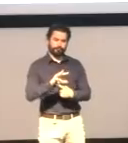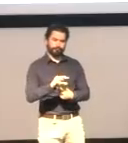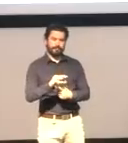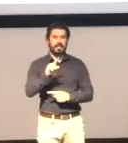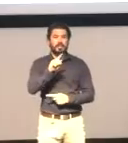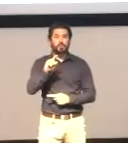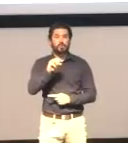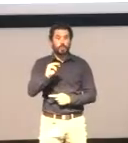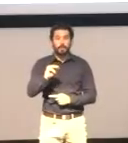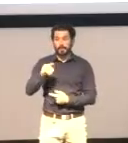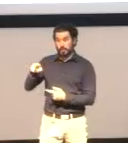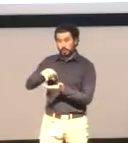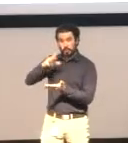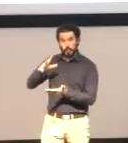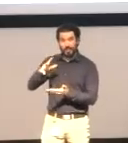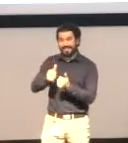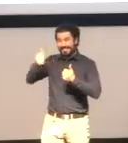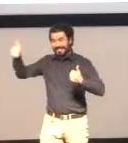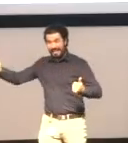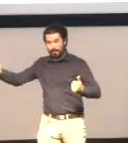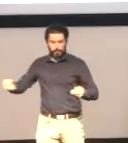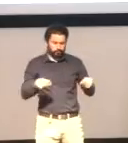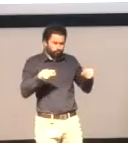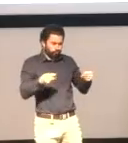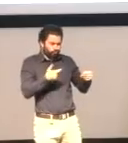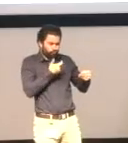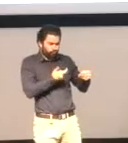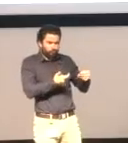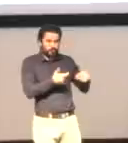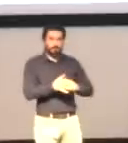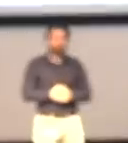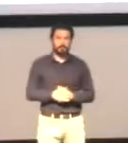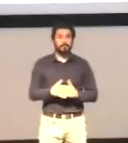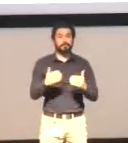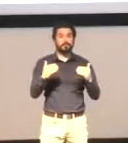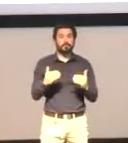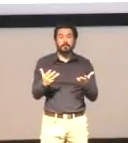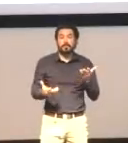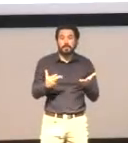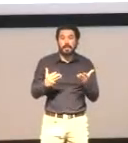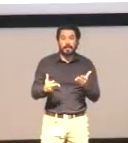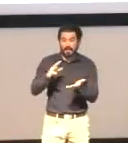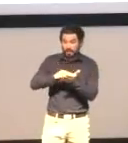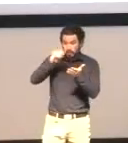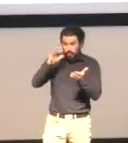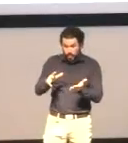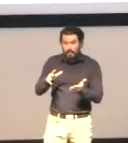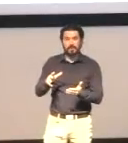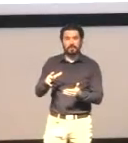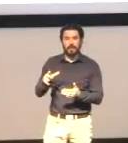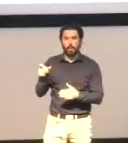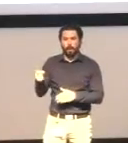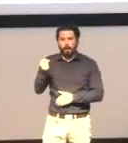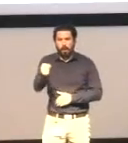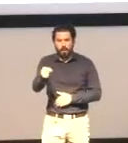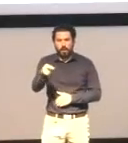the room. You might also consider assigning learners to a subset of patients to allow for an